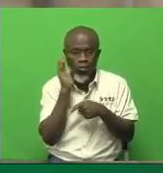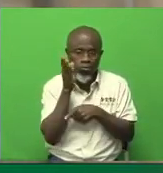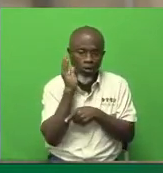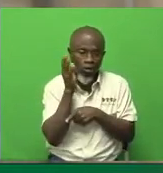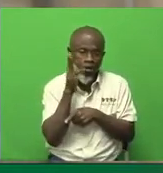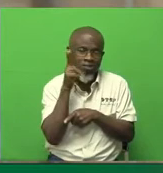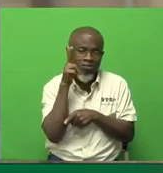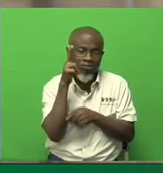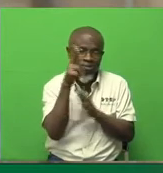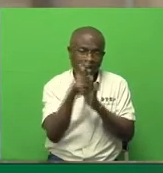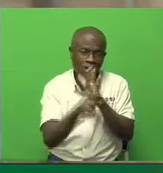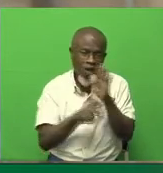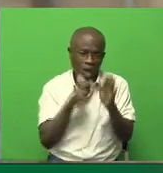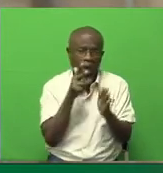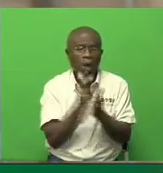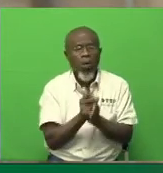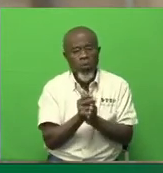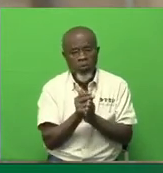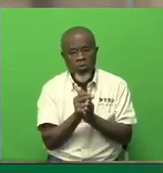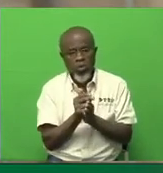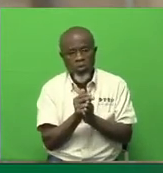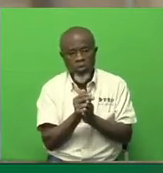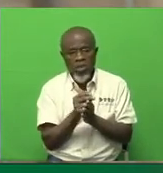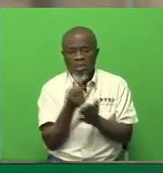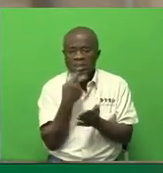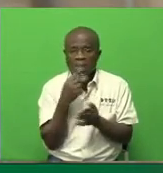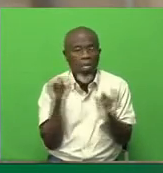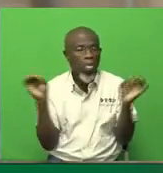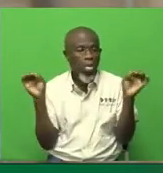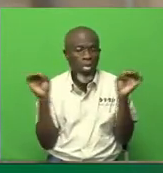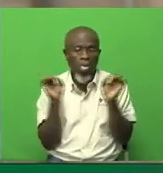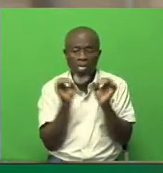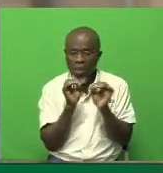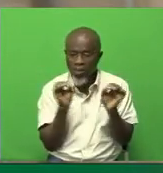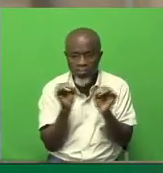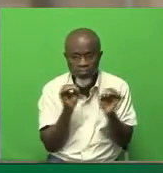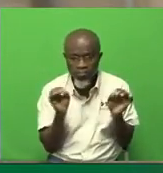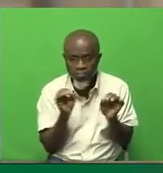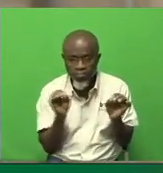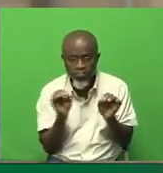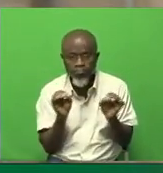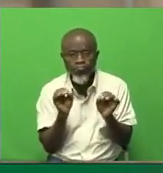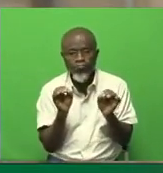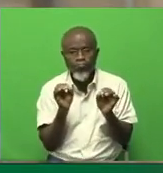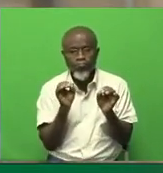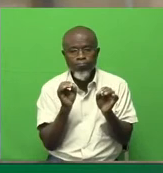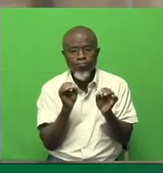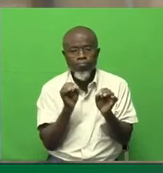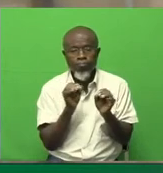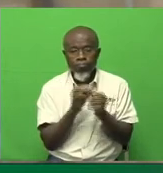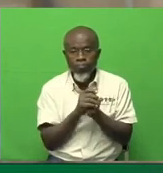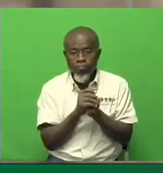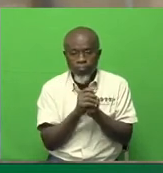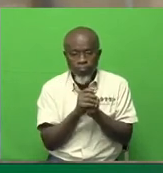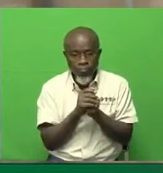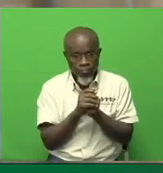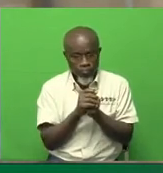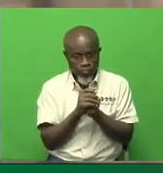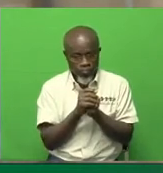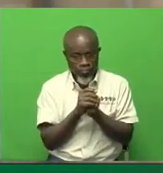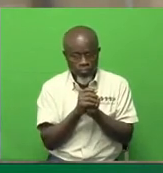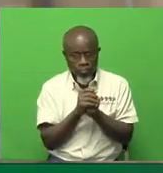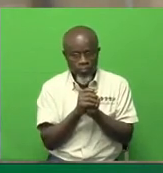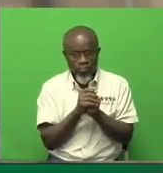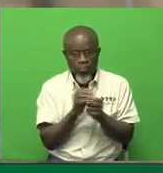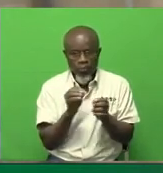three hours she made absolutely and The Honorable leader made absolutely no reference to the fact that Trinidad and